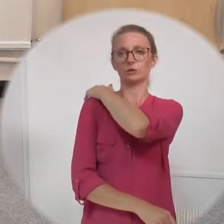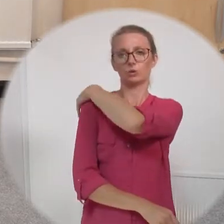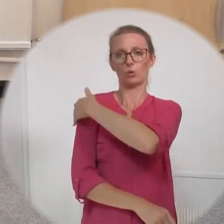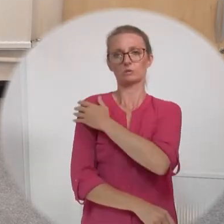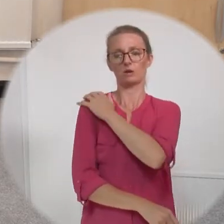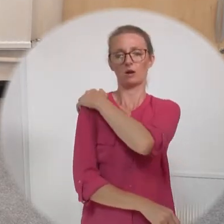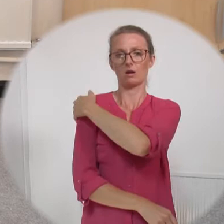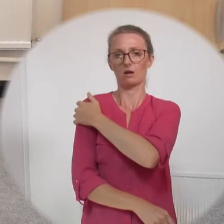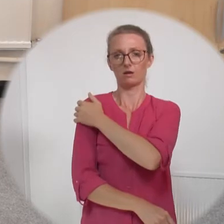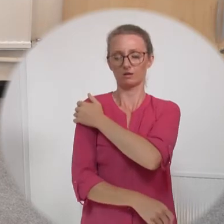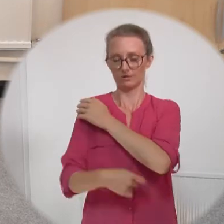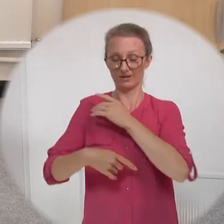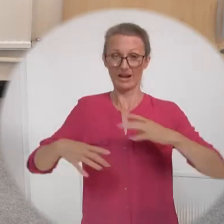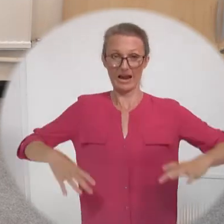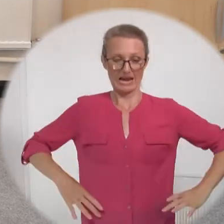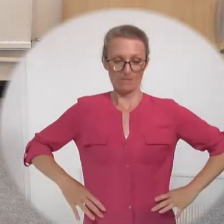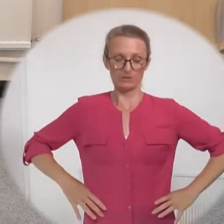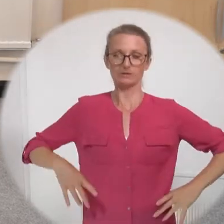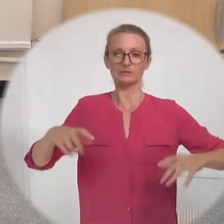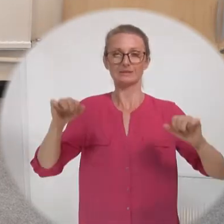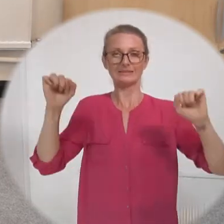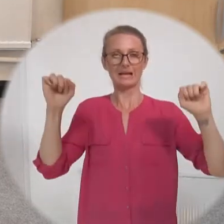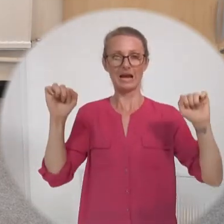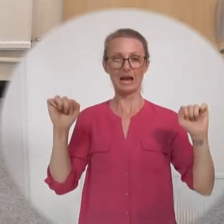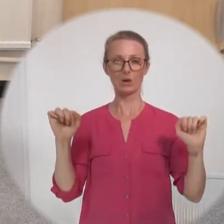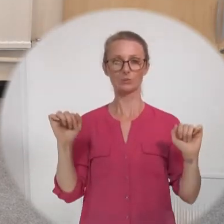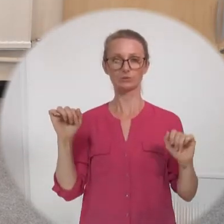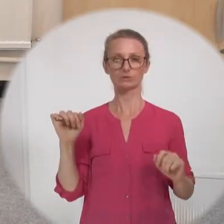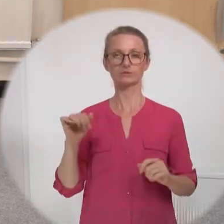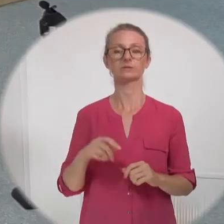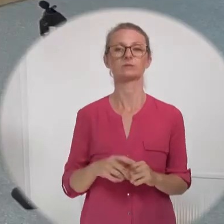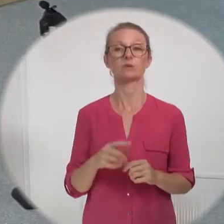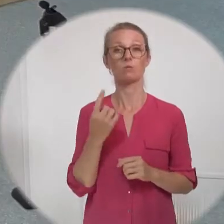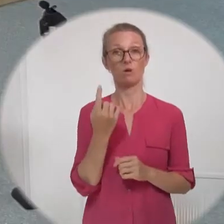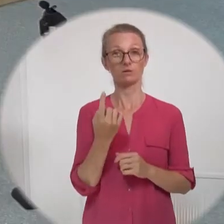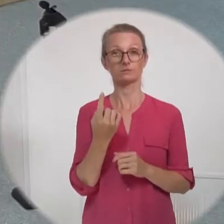sink the hips, and then off we go. 1,